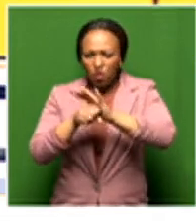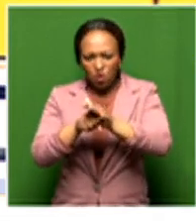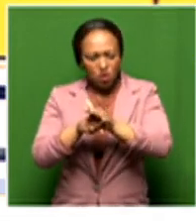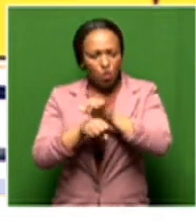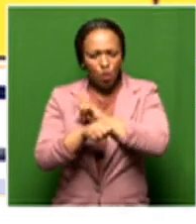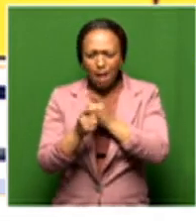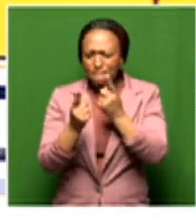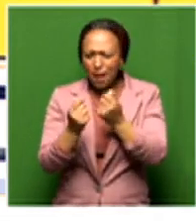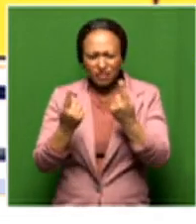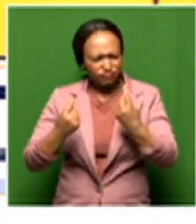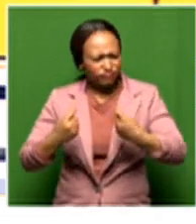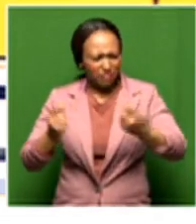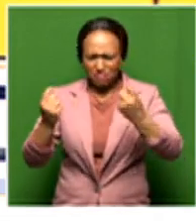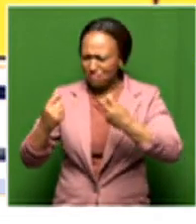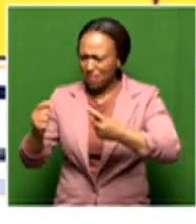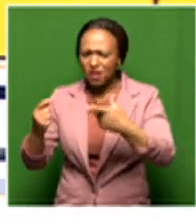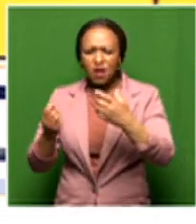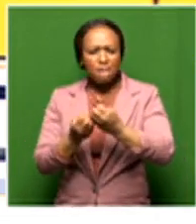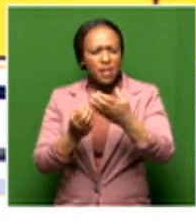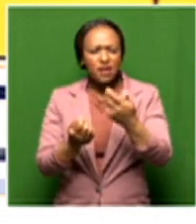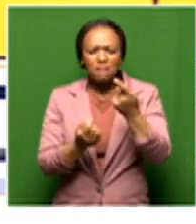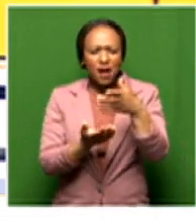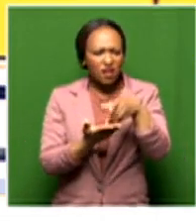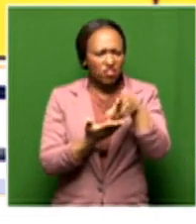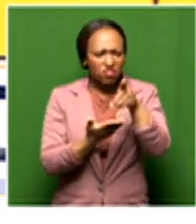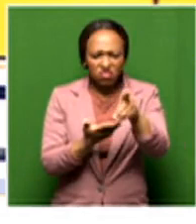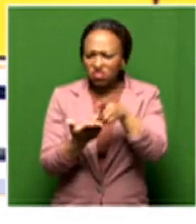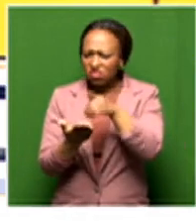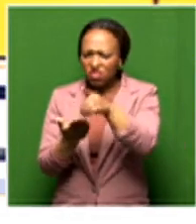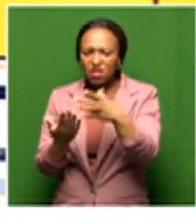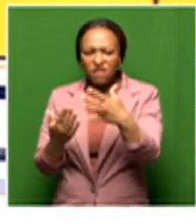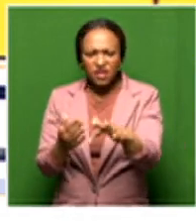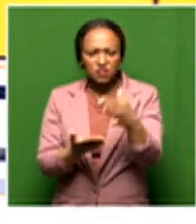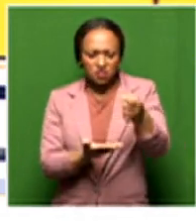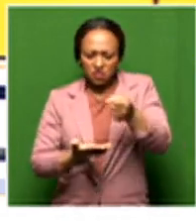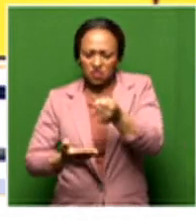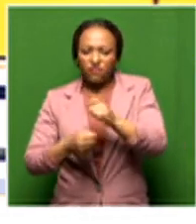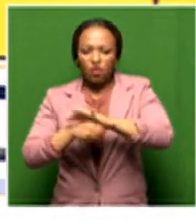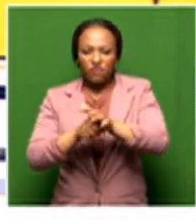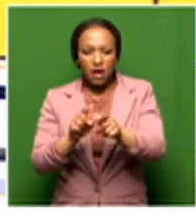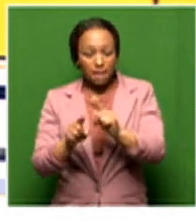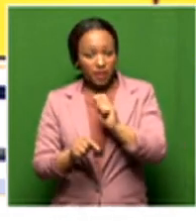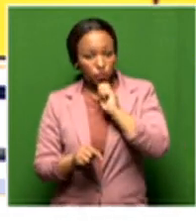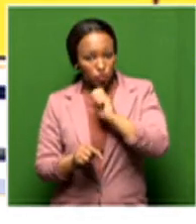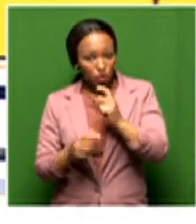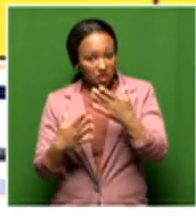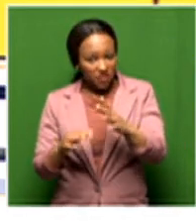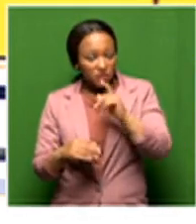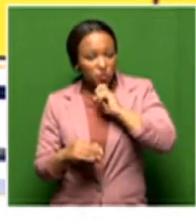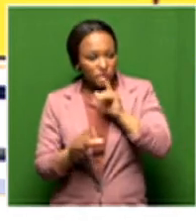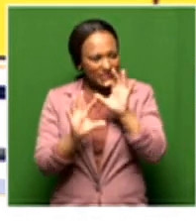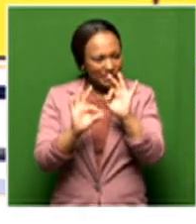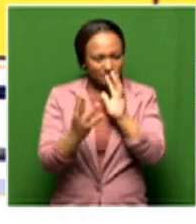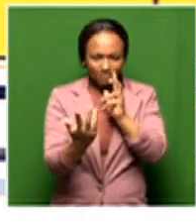of money has been pledged. A lot of money has actually been ring-fenced for COVID-19 relief, but has it actually reached